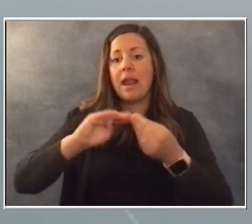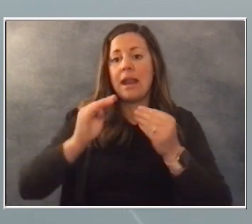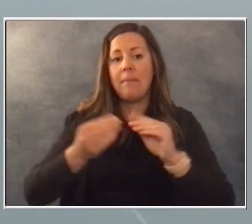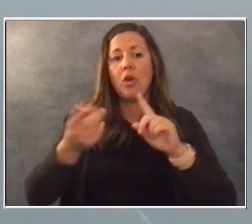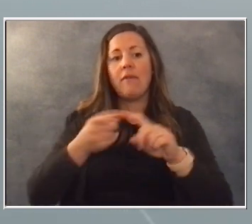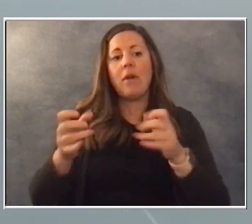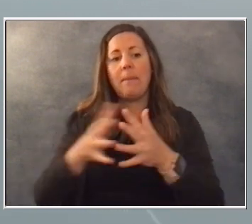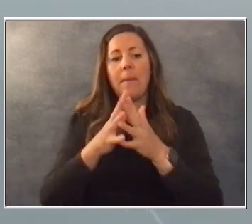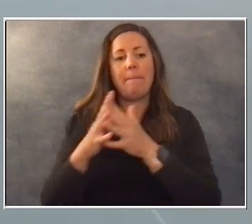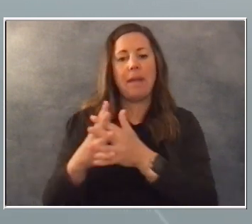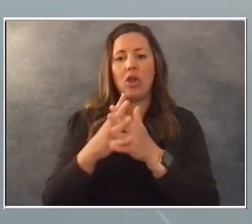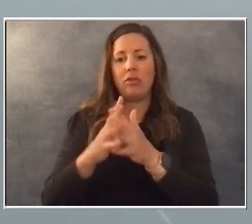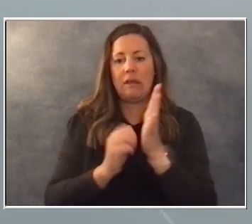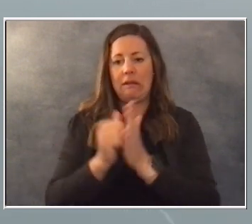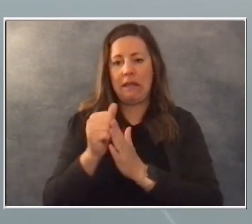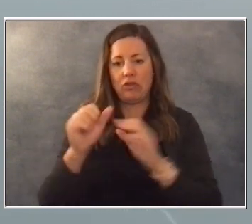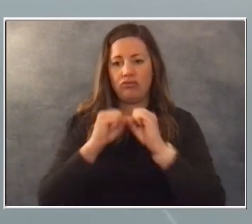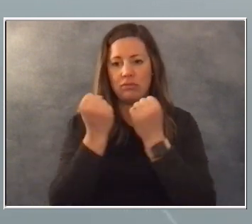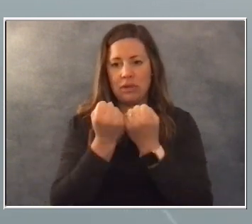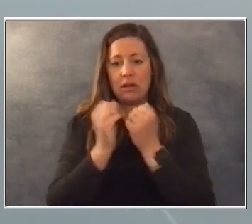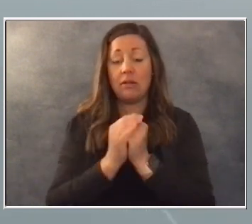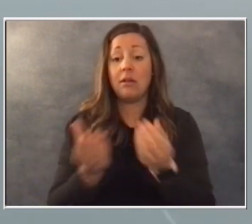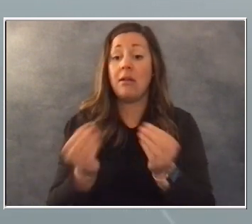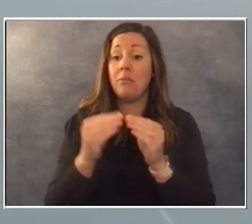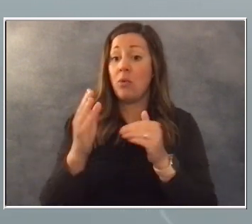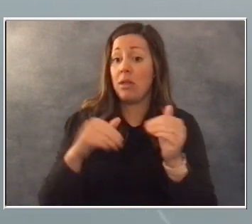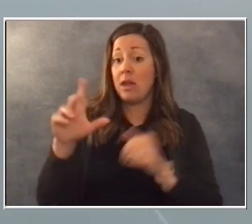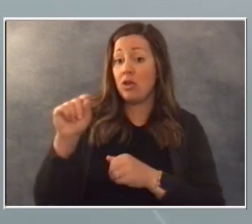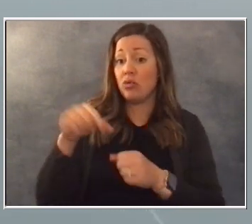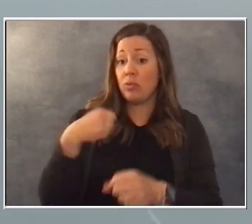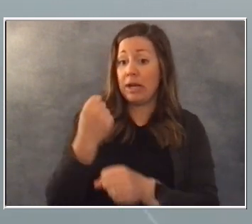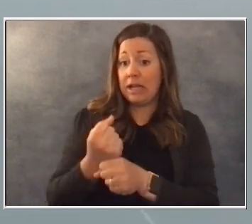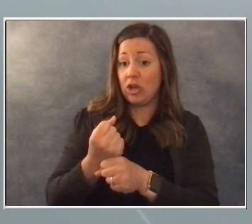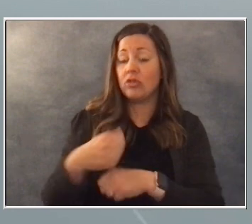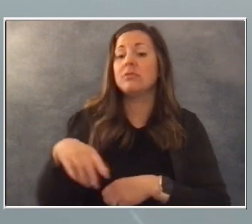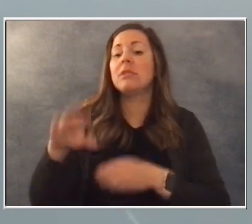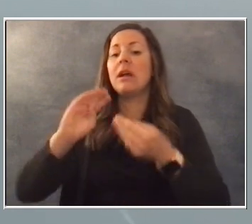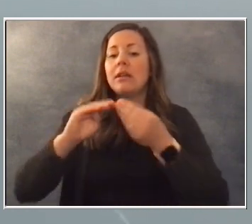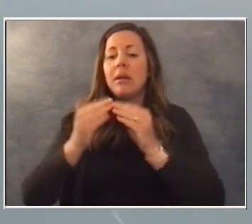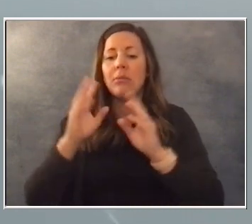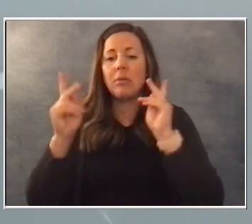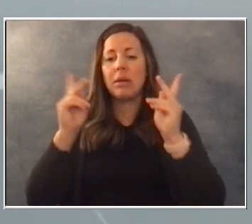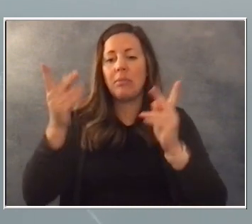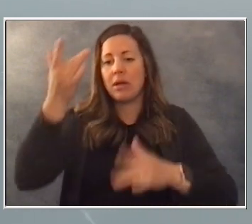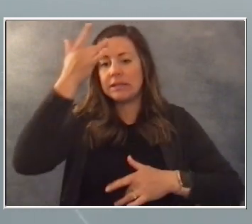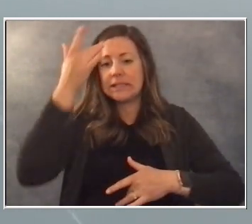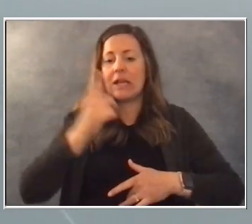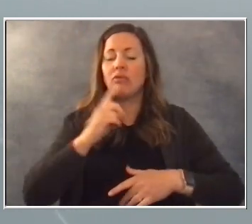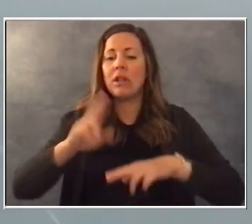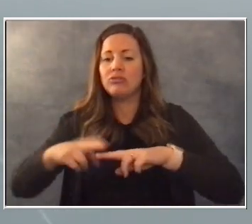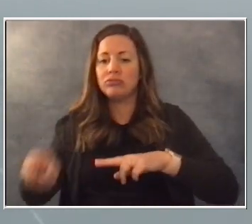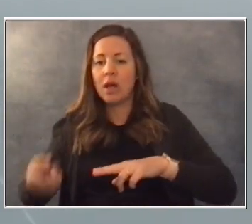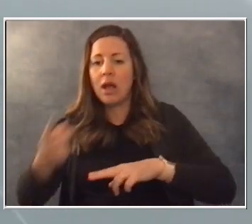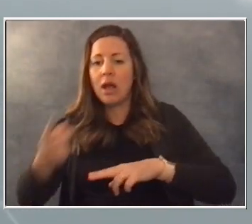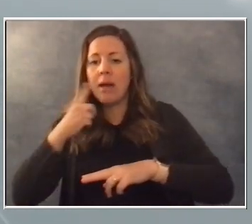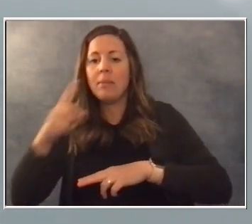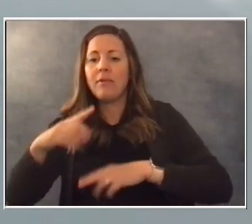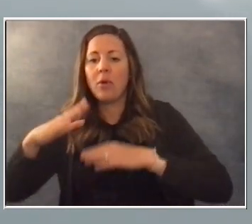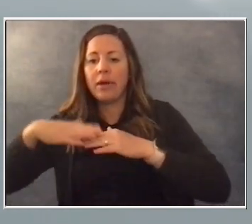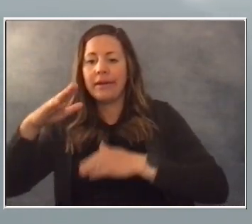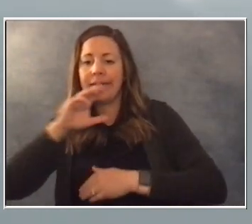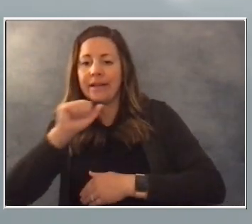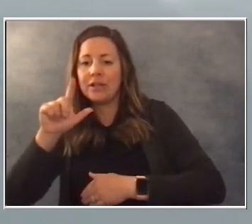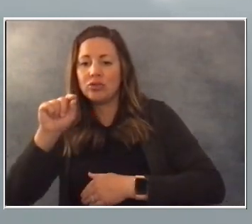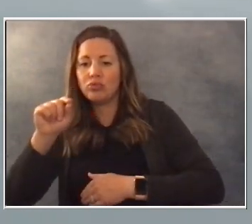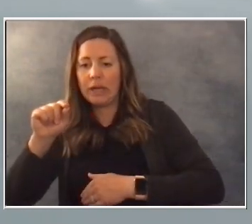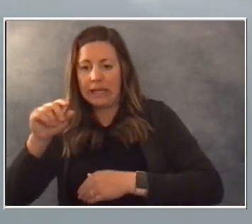20 years, cases are dropping for people ages 65 and older, but at the same time, cases are creeping up for adults